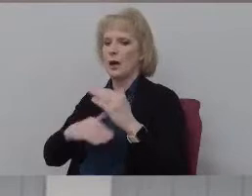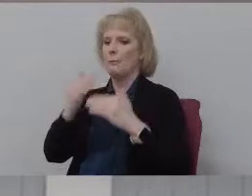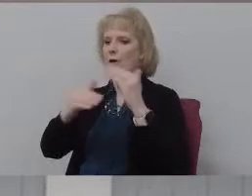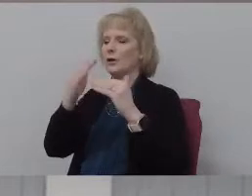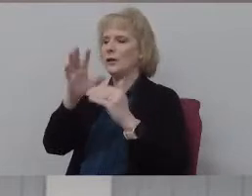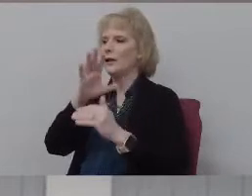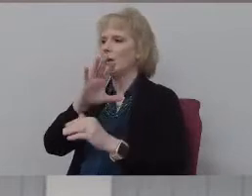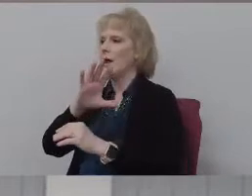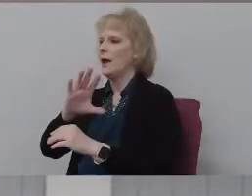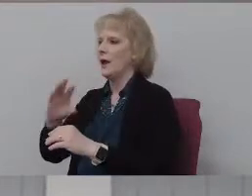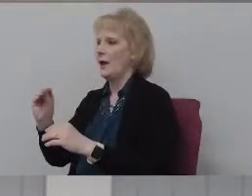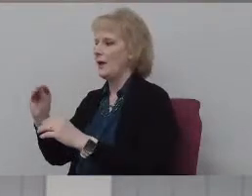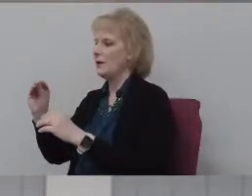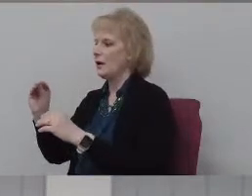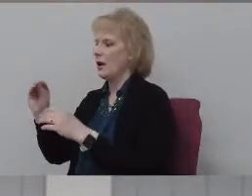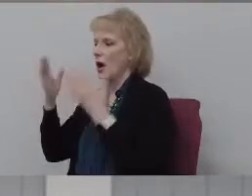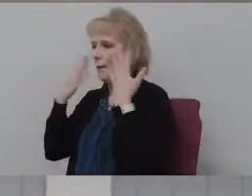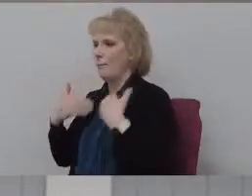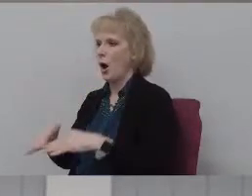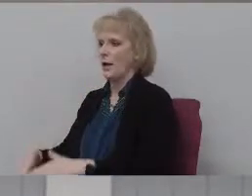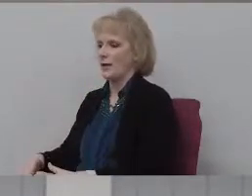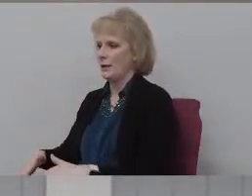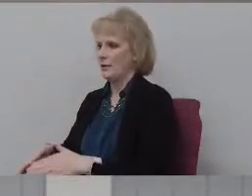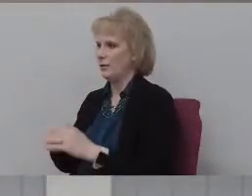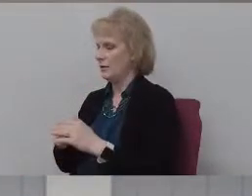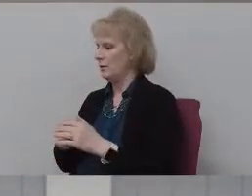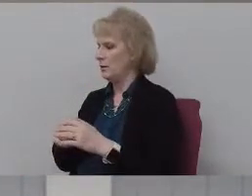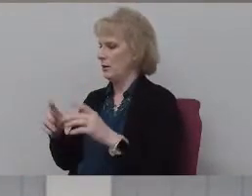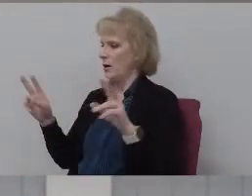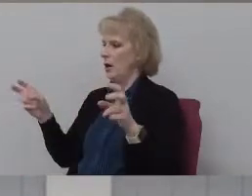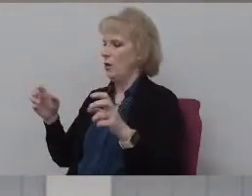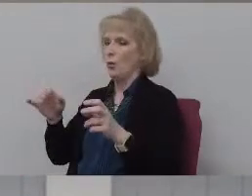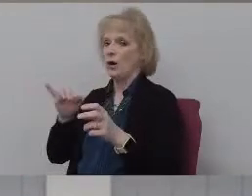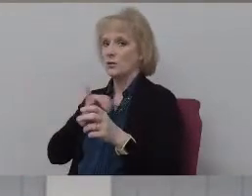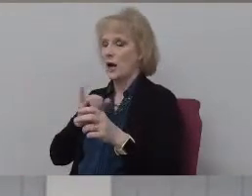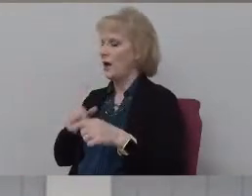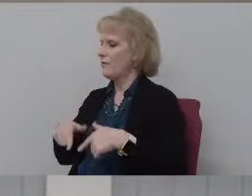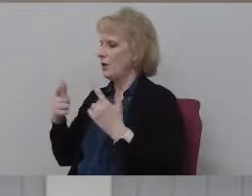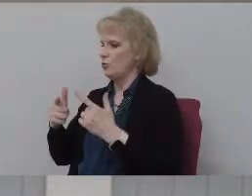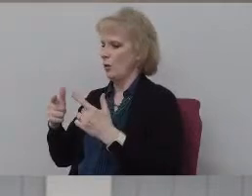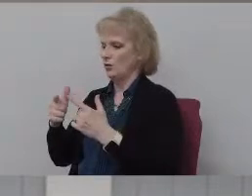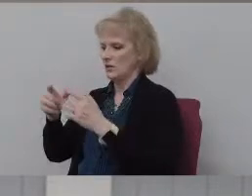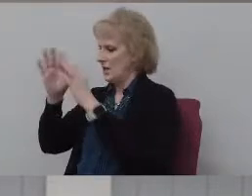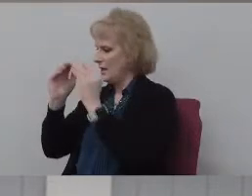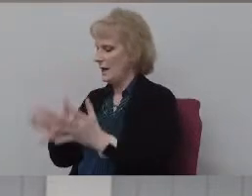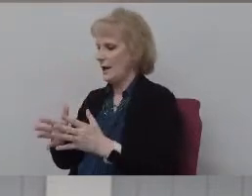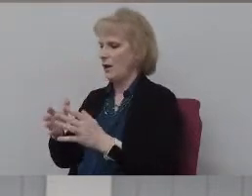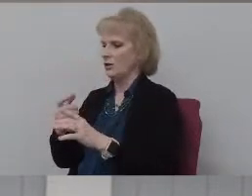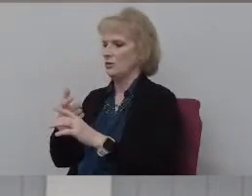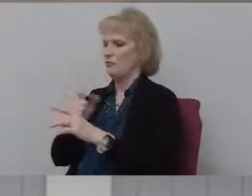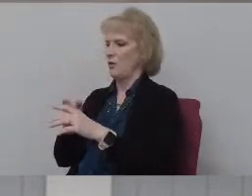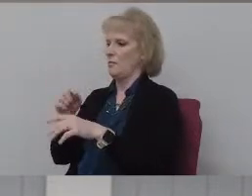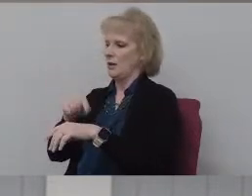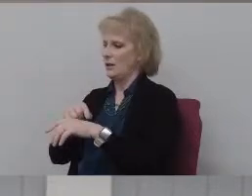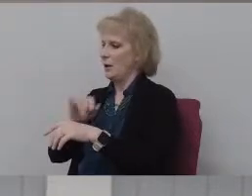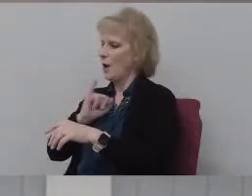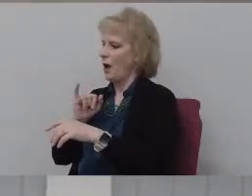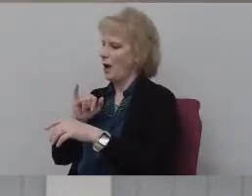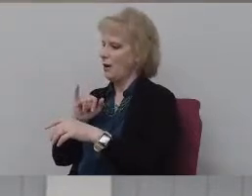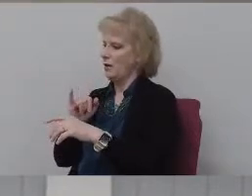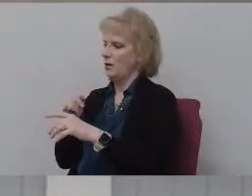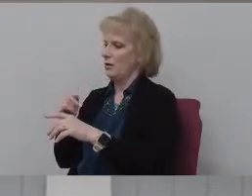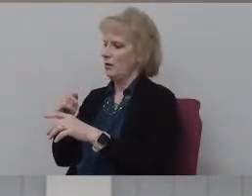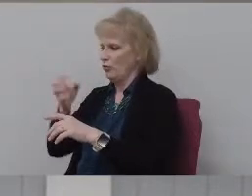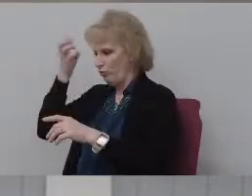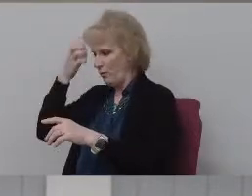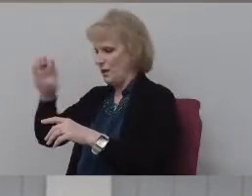Verses 6 through 9, whereas I've not dwelt in any house since the time that I brought up the children of Israel out of Egypt, even to this day, but have walked